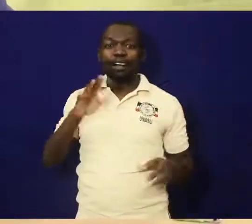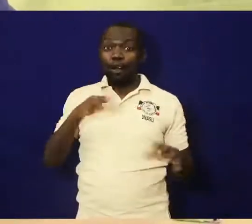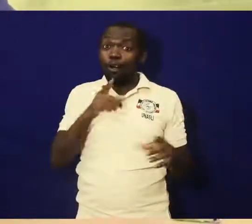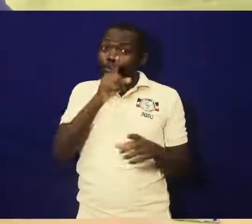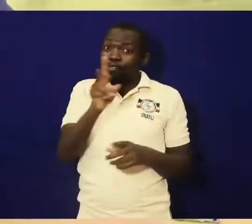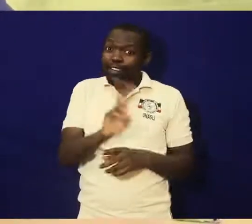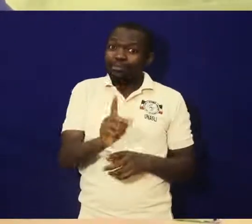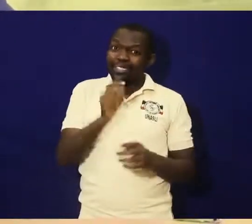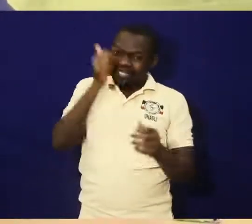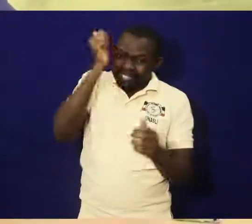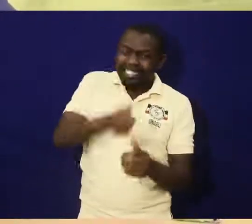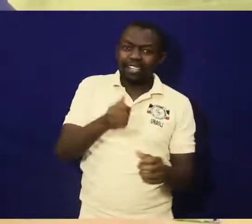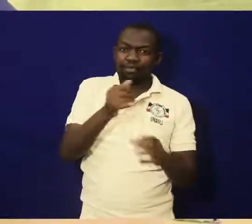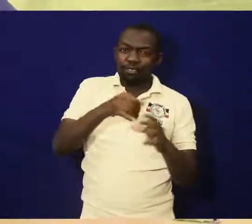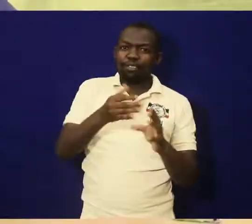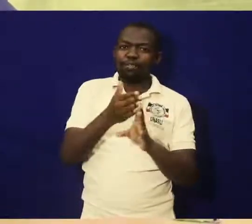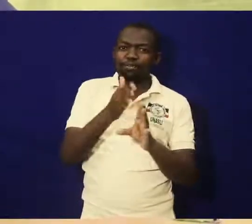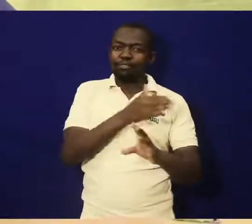fight yourself.